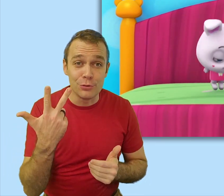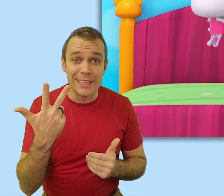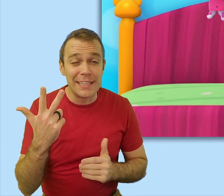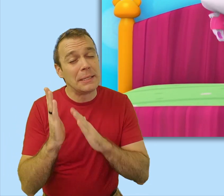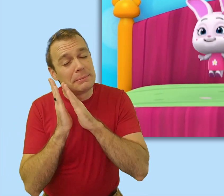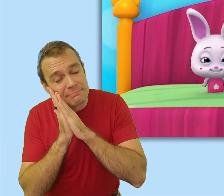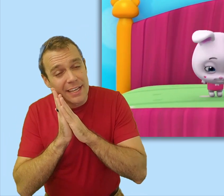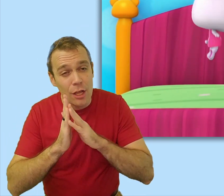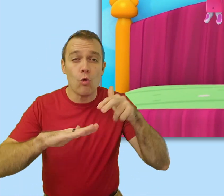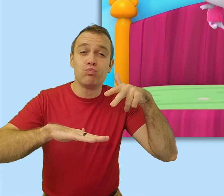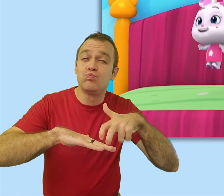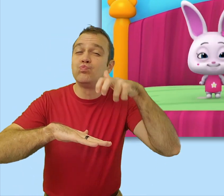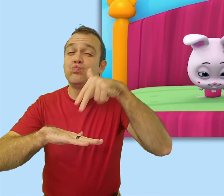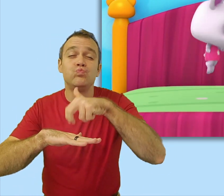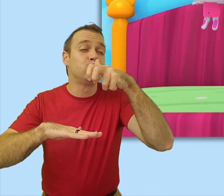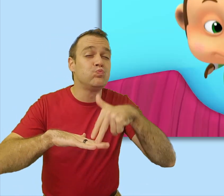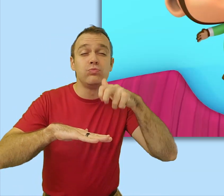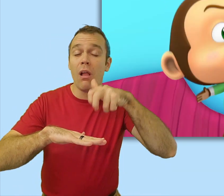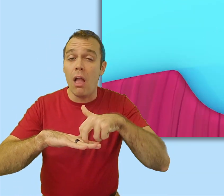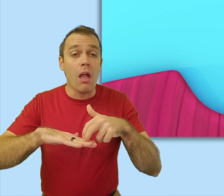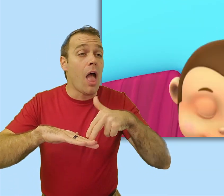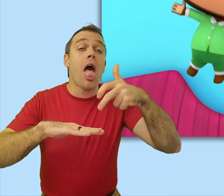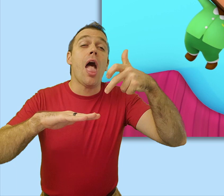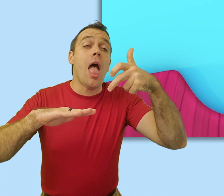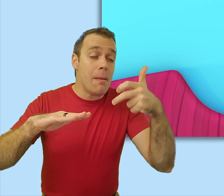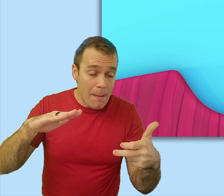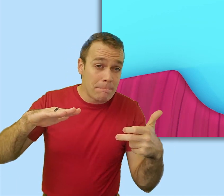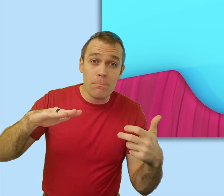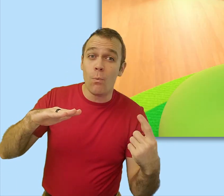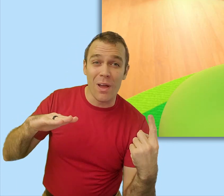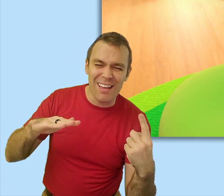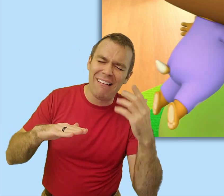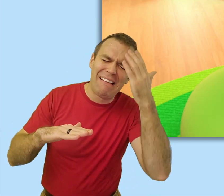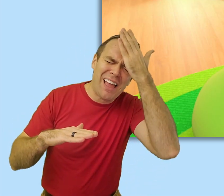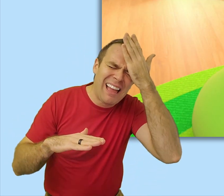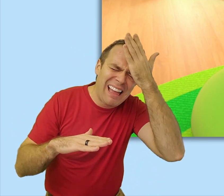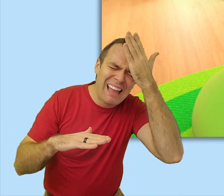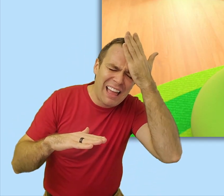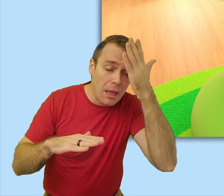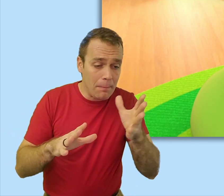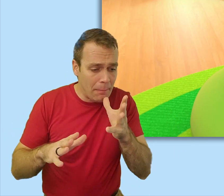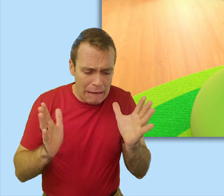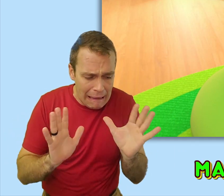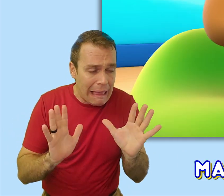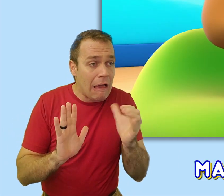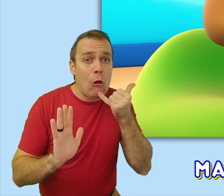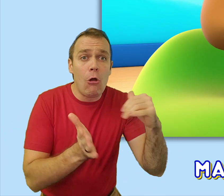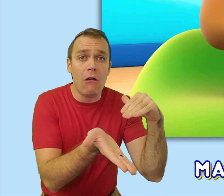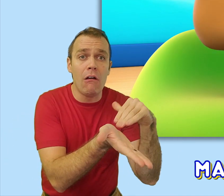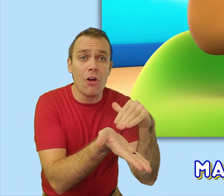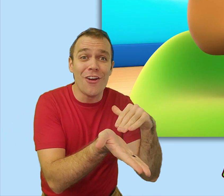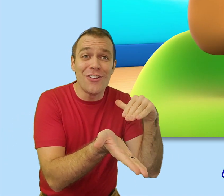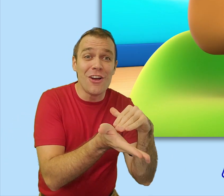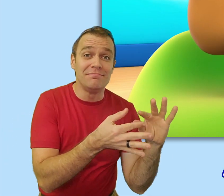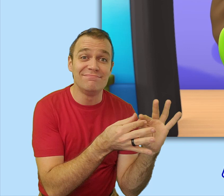Three little babies jumping on the bed. One fell off and bumped his head. Mama called